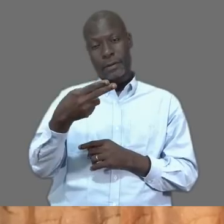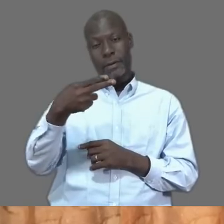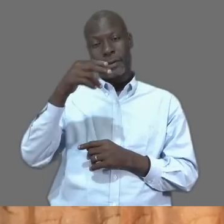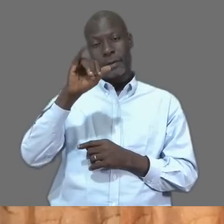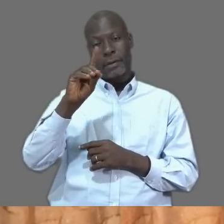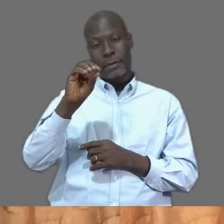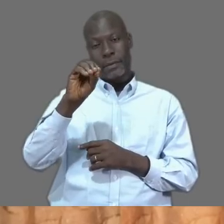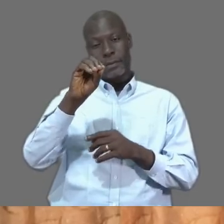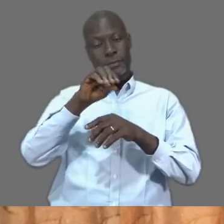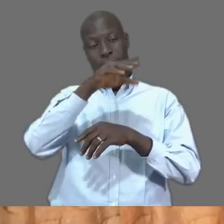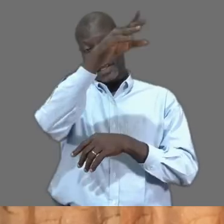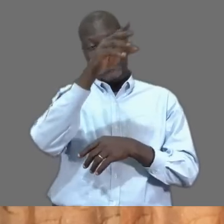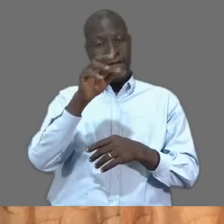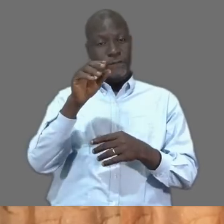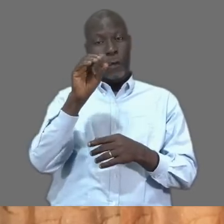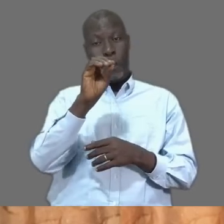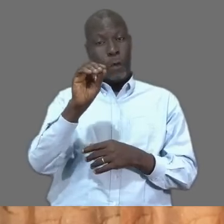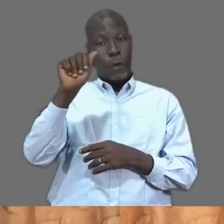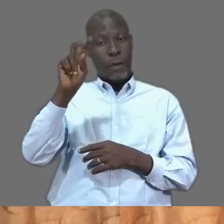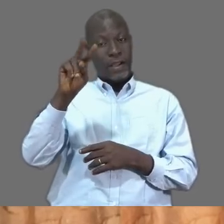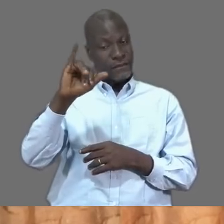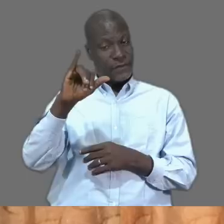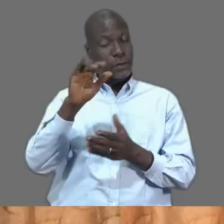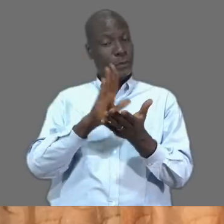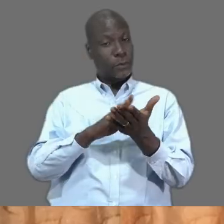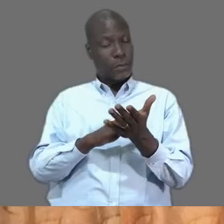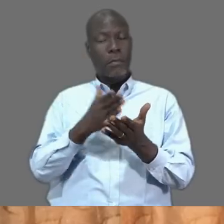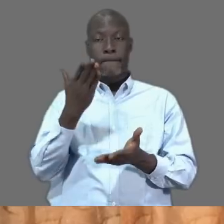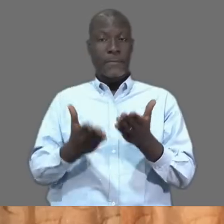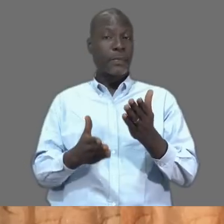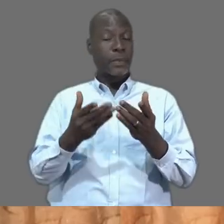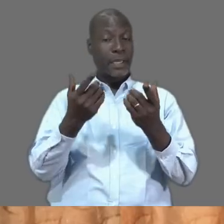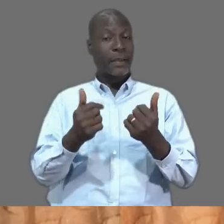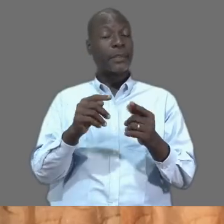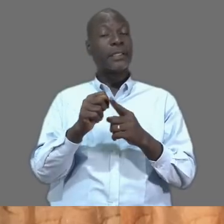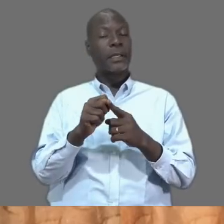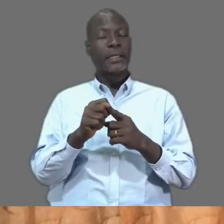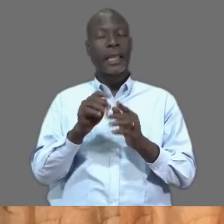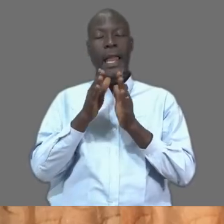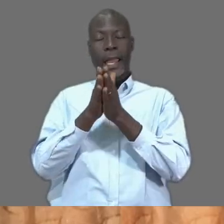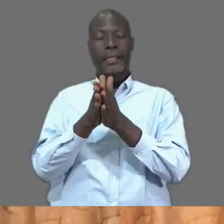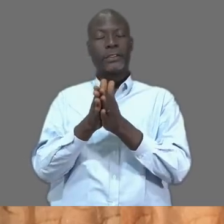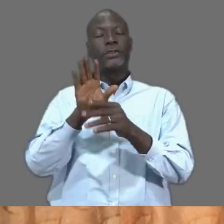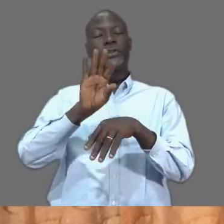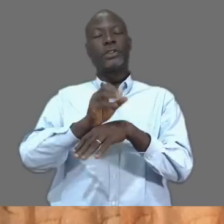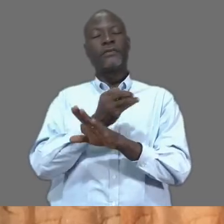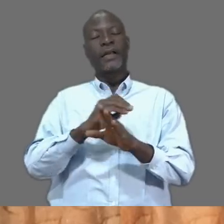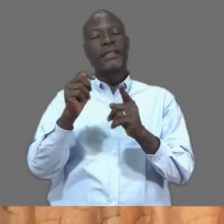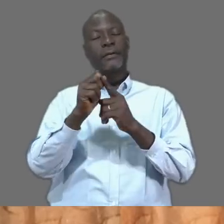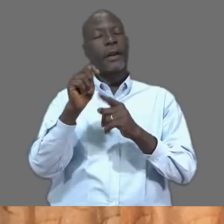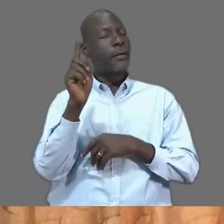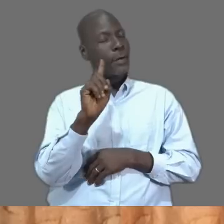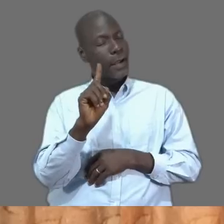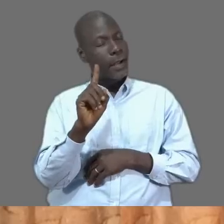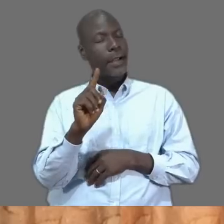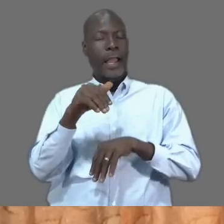ofra no wavi no so wo bedu takra de na se ahokire bi atoa bisase Church of Christ e wo hefa